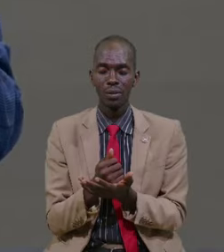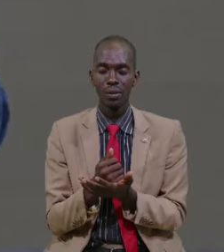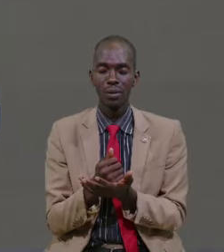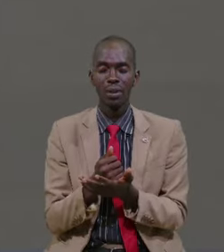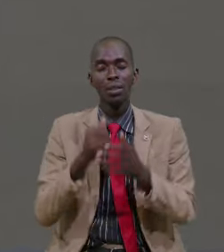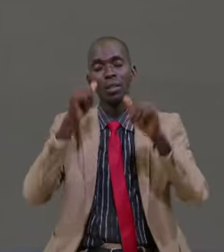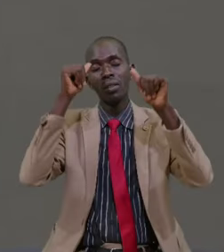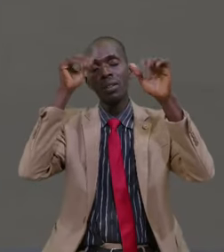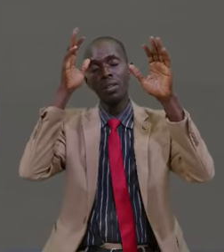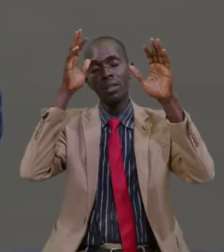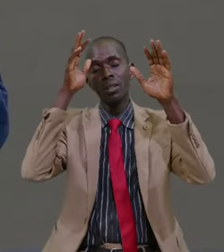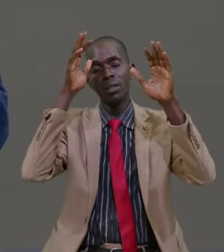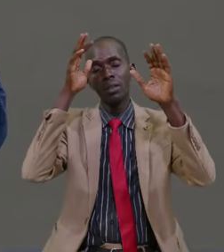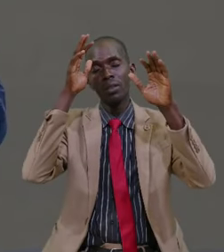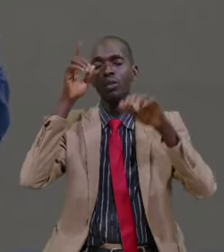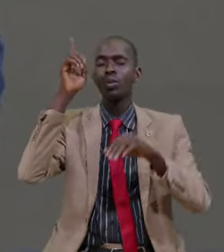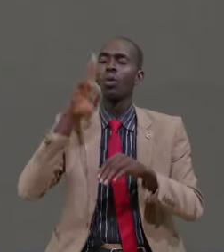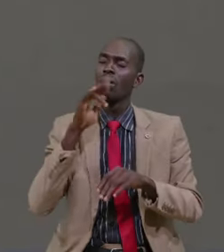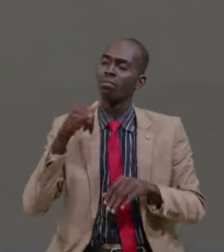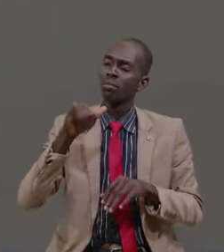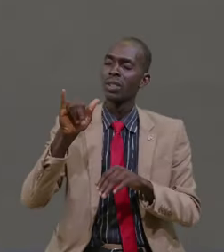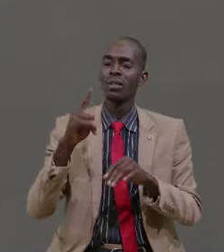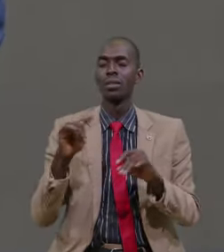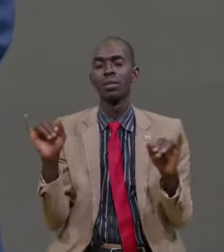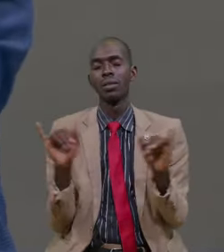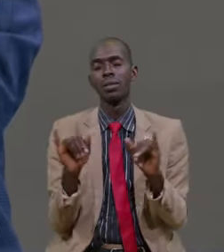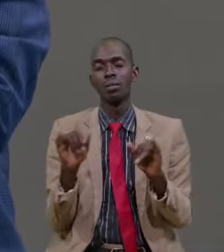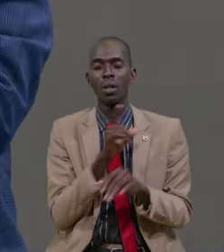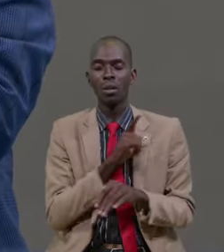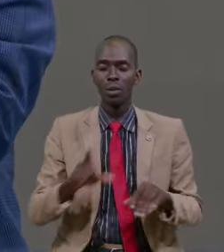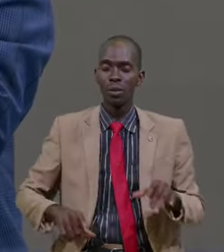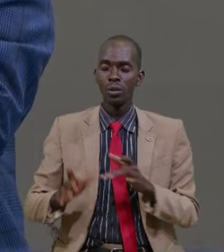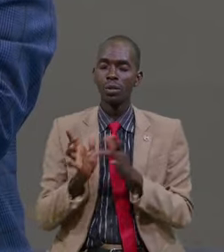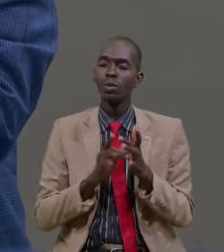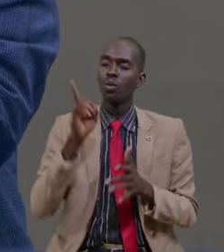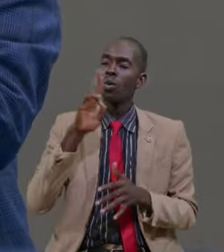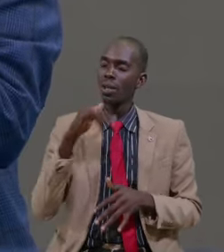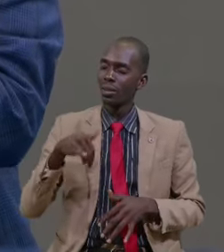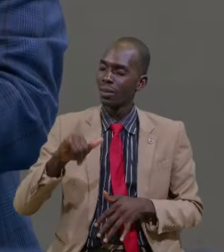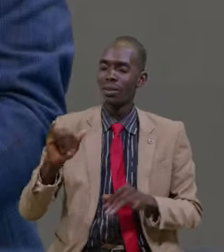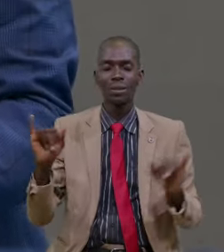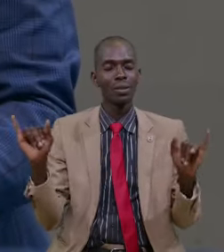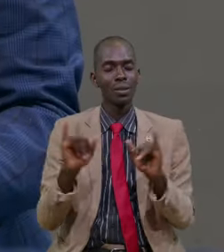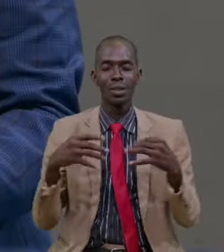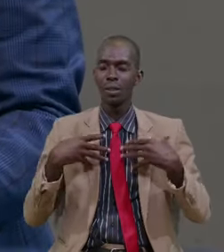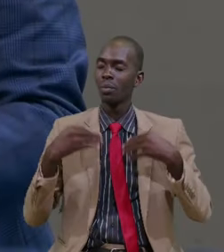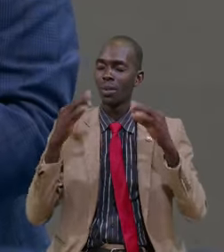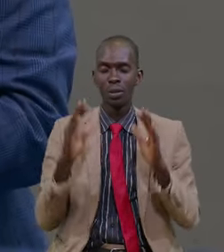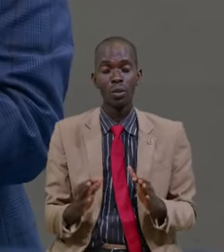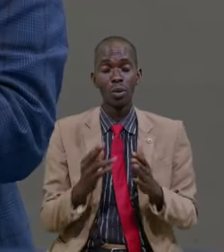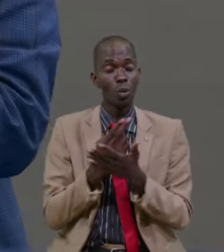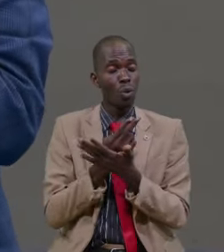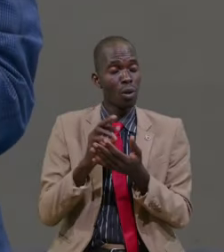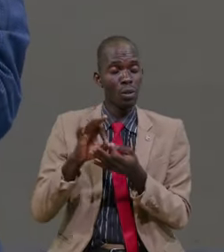Father, you're still the same. Lord Jesus, you're still the same healer. Holy